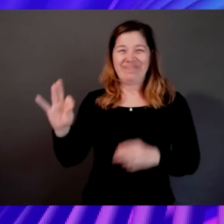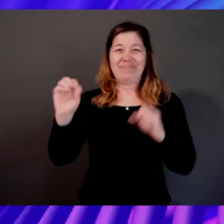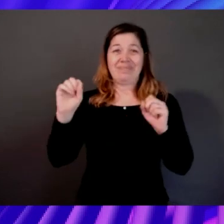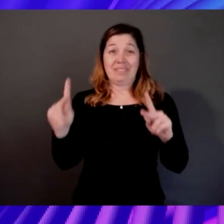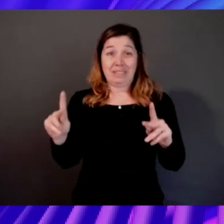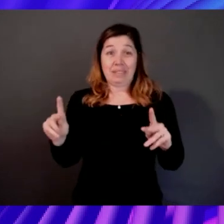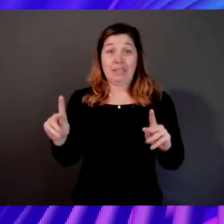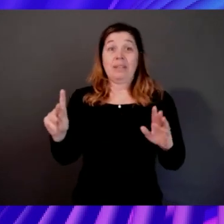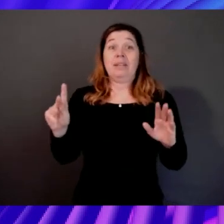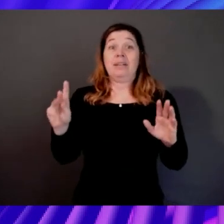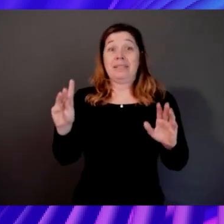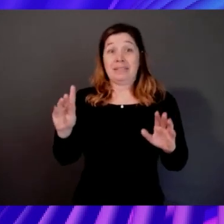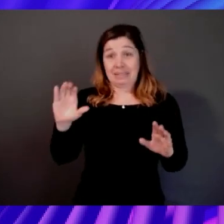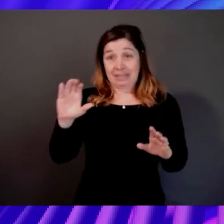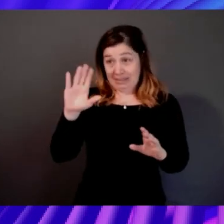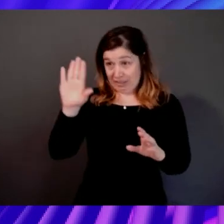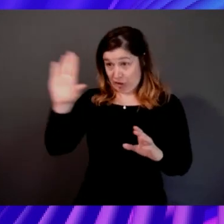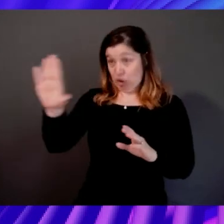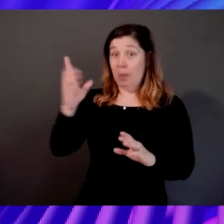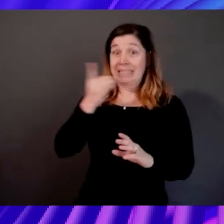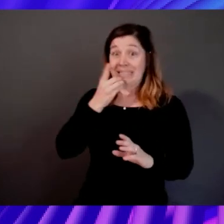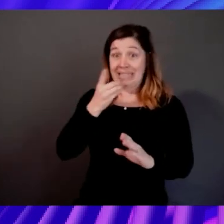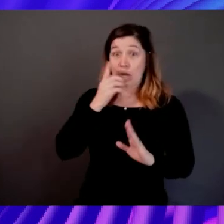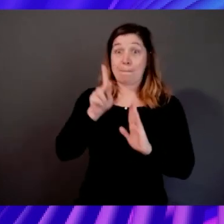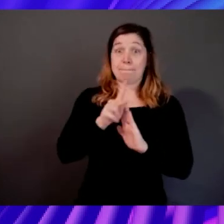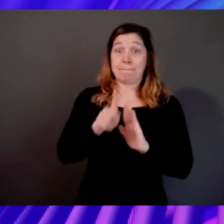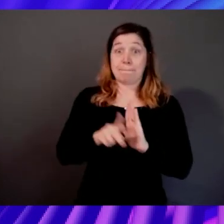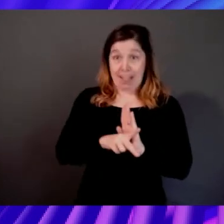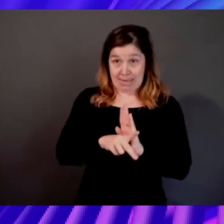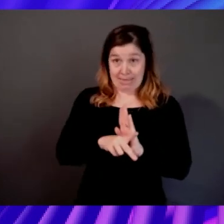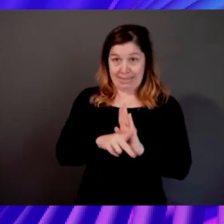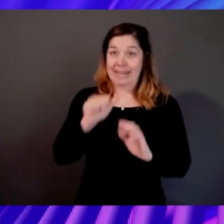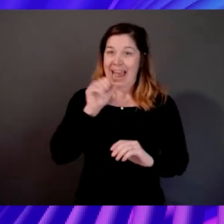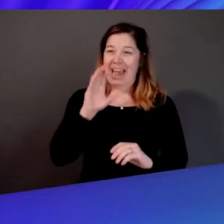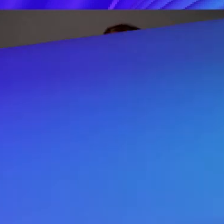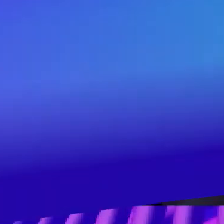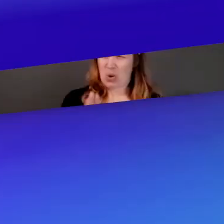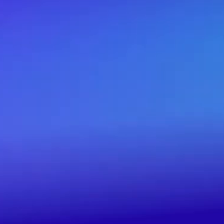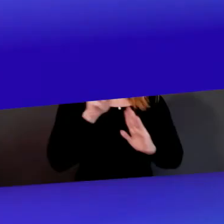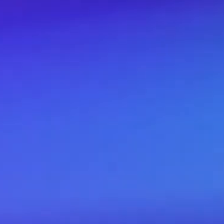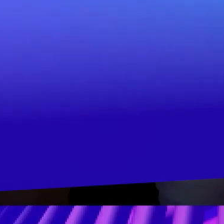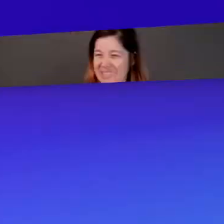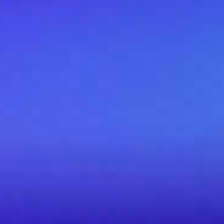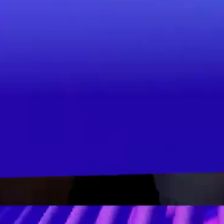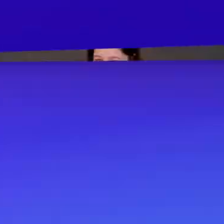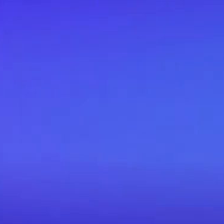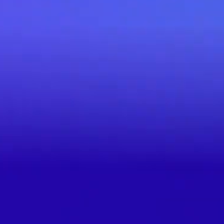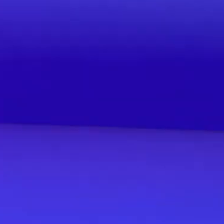stars in your dinner policies, not in your policies.